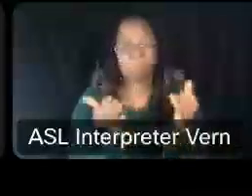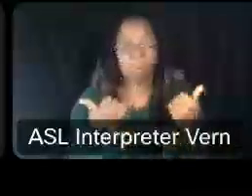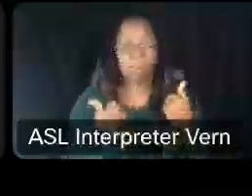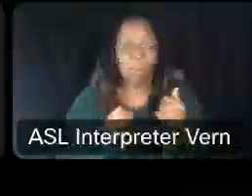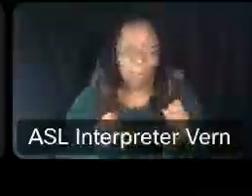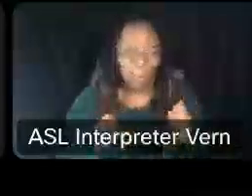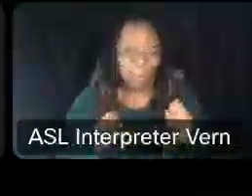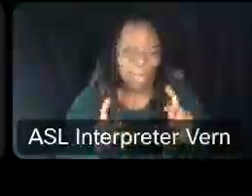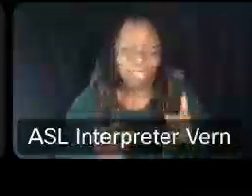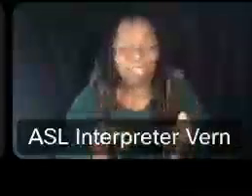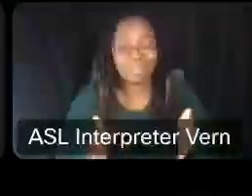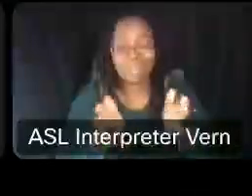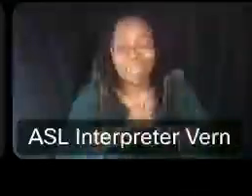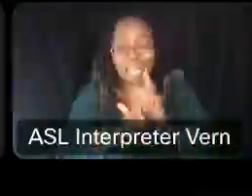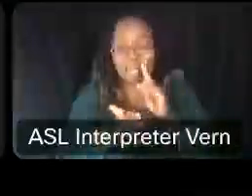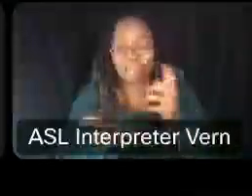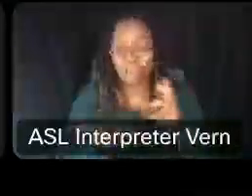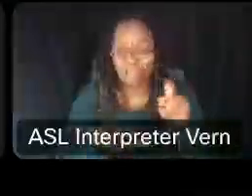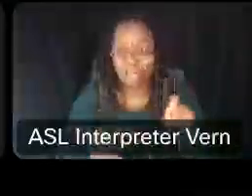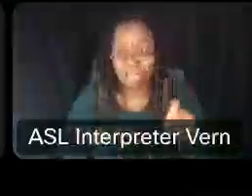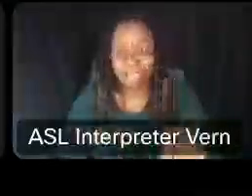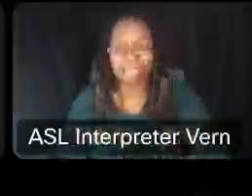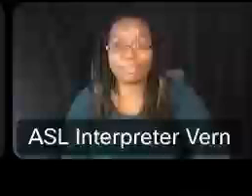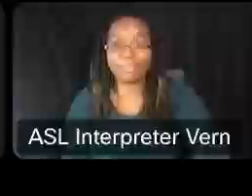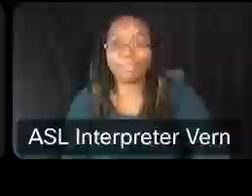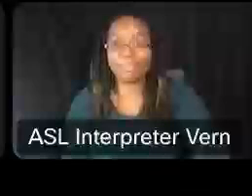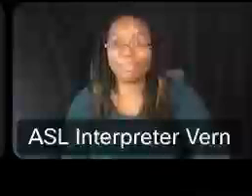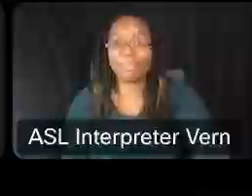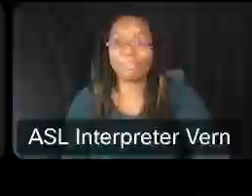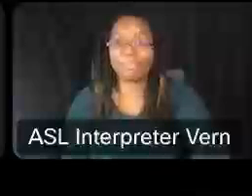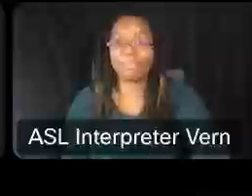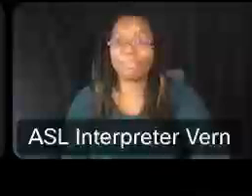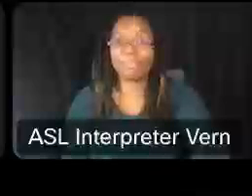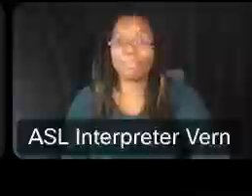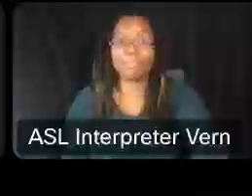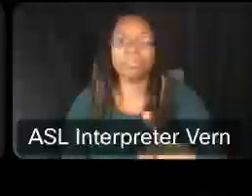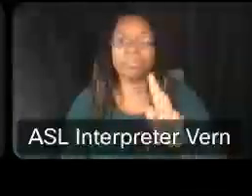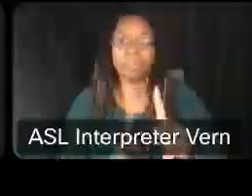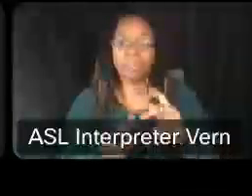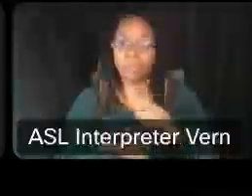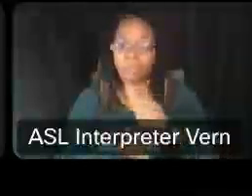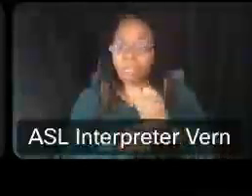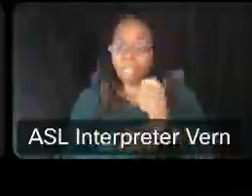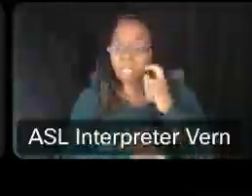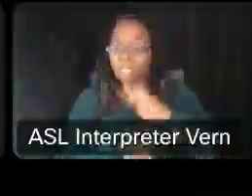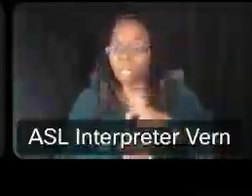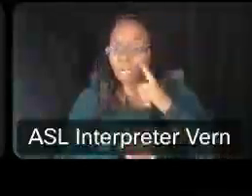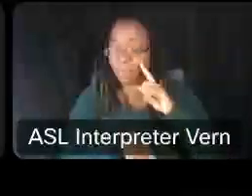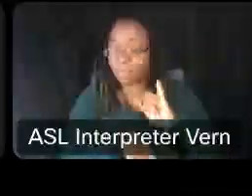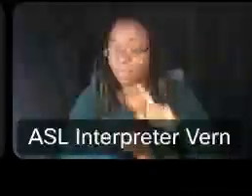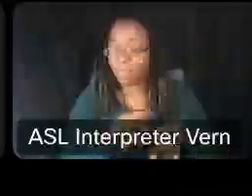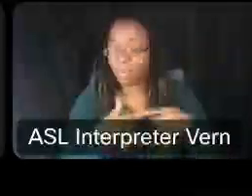for what they need. And folks made time for that. And when they did their second group, they made time for